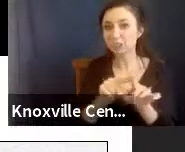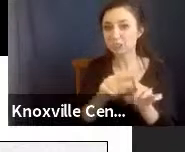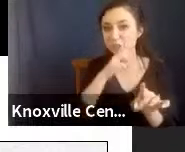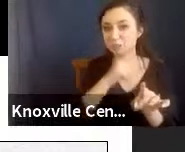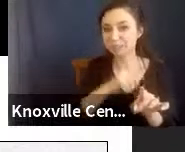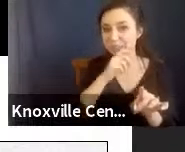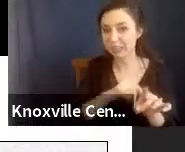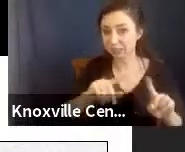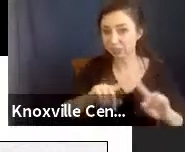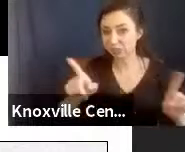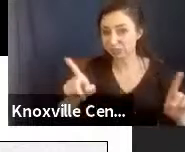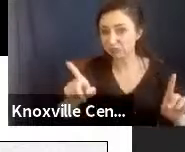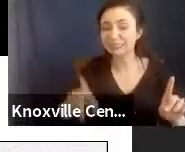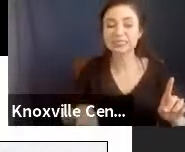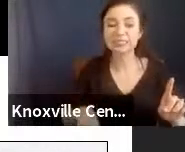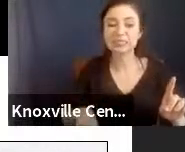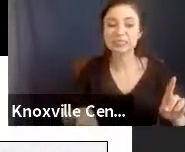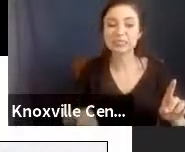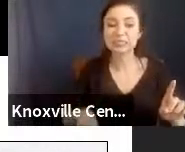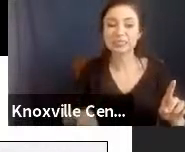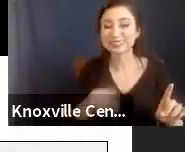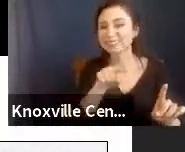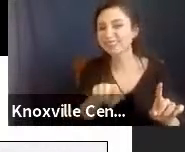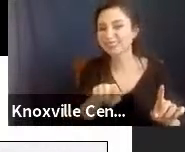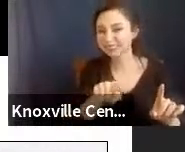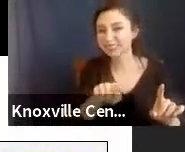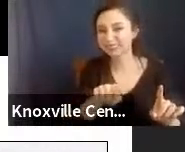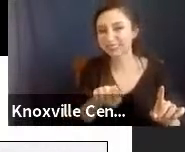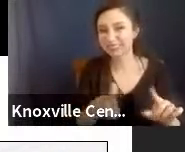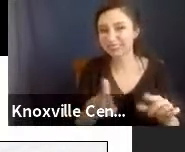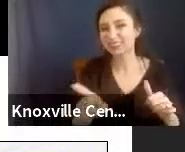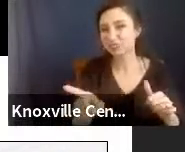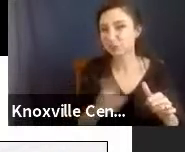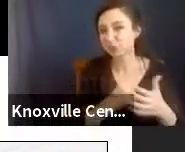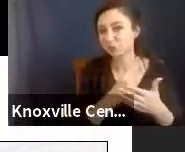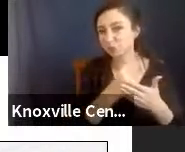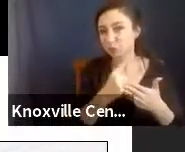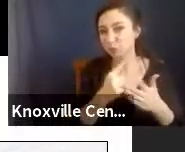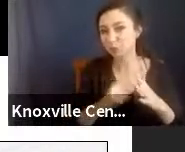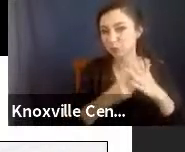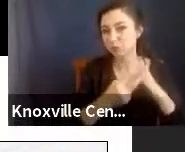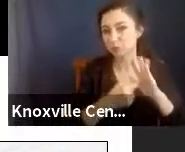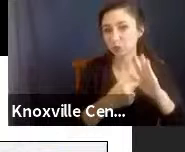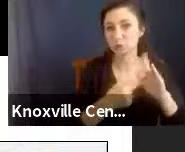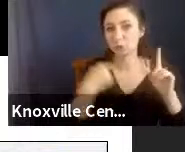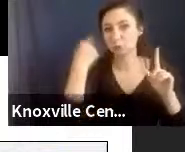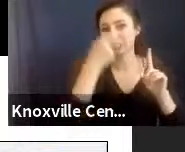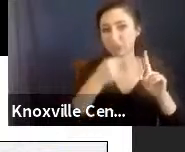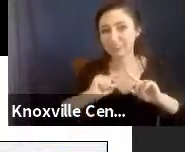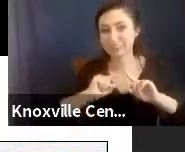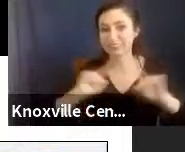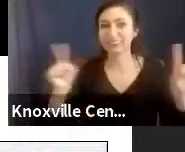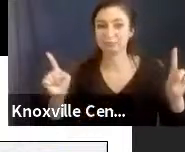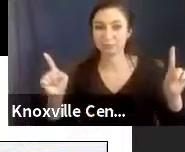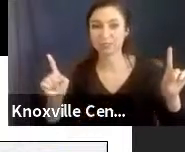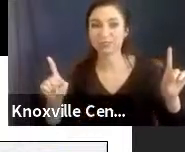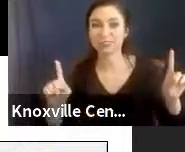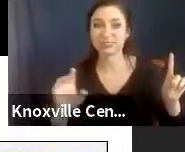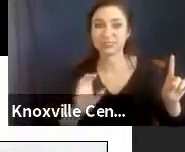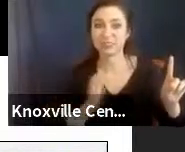demographic, but we are definitely, this is the first week since we've been showing this that we look distinctly different in